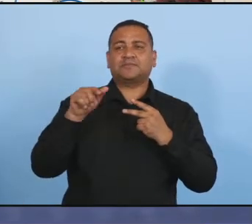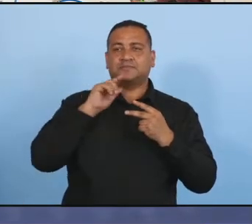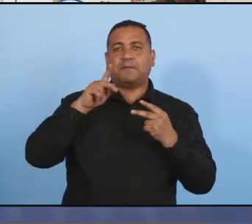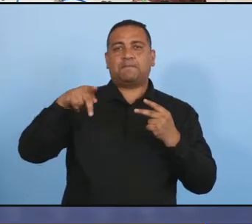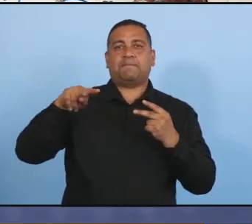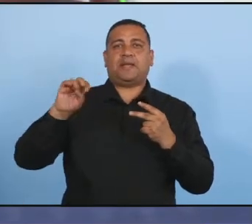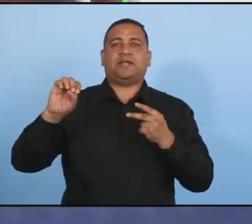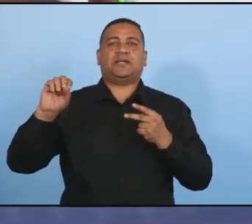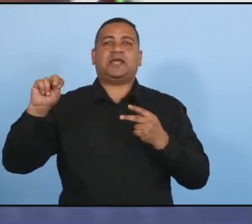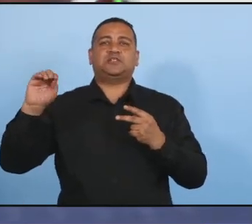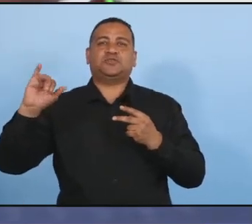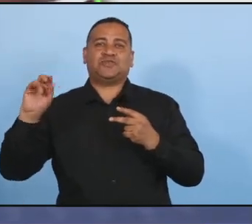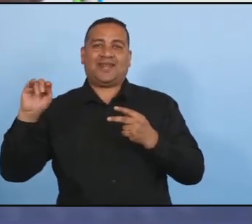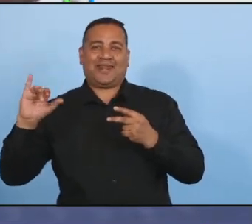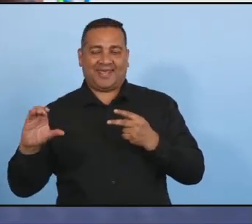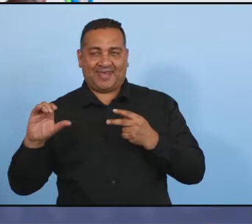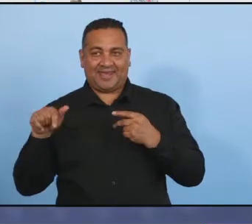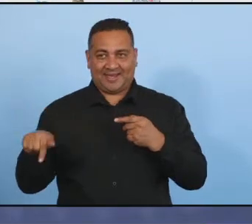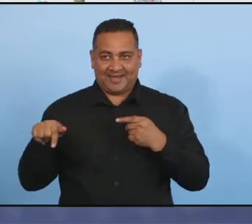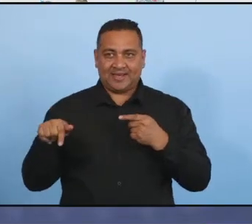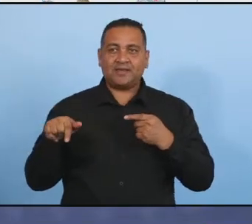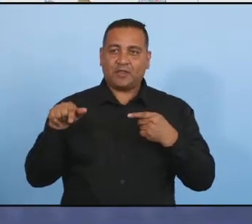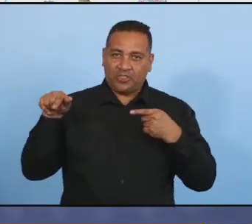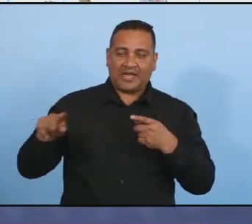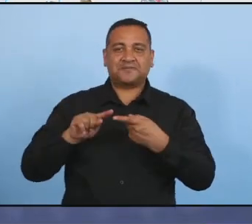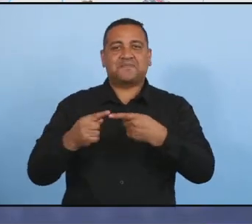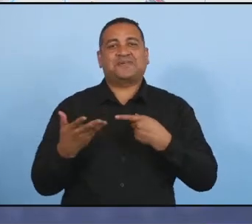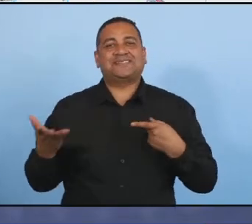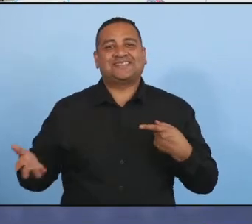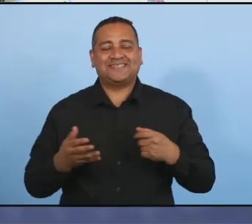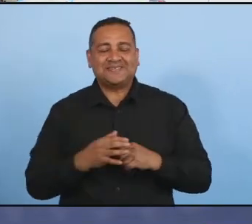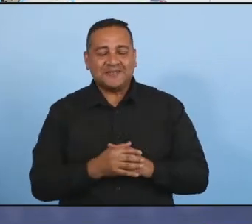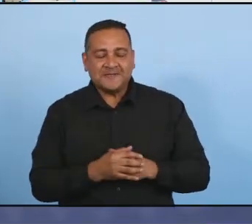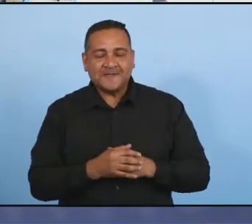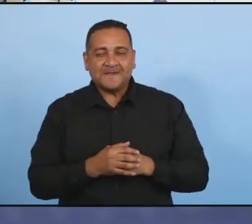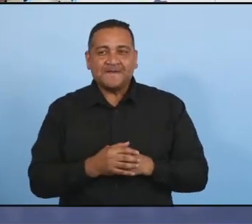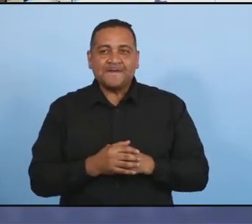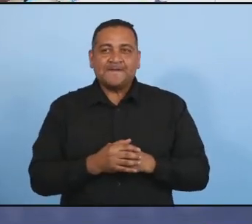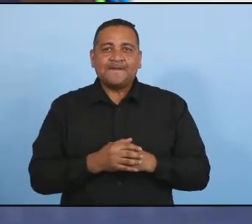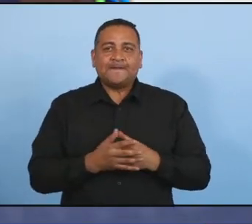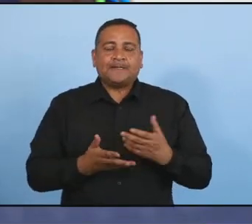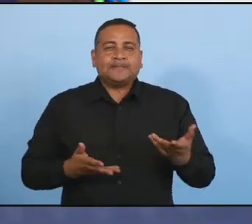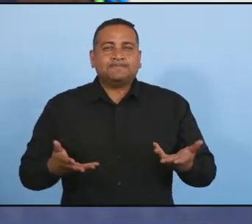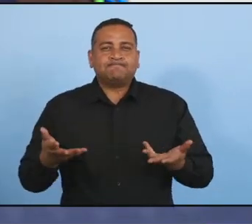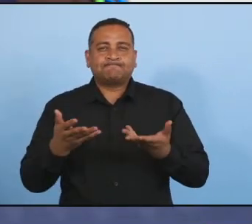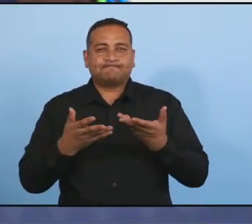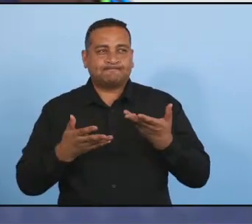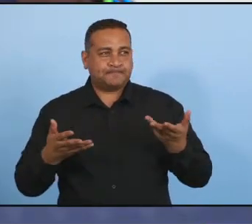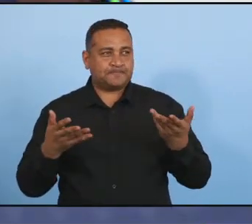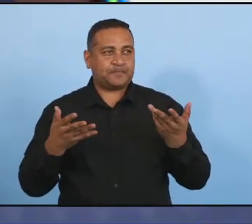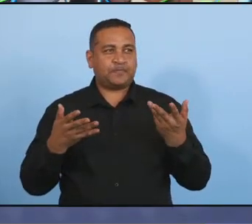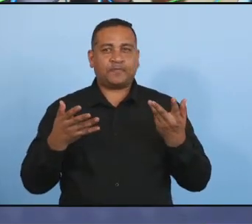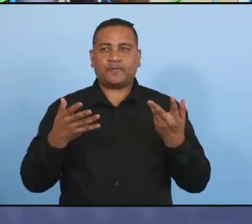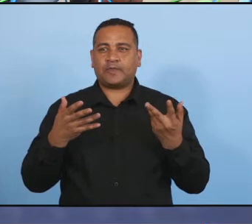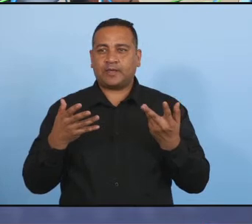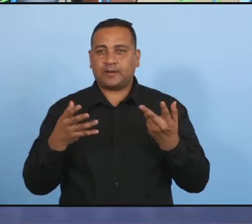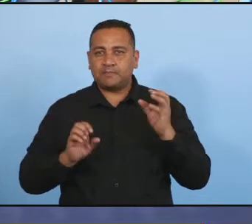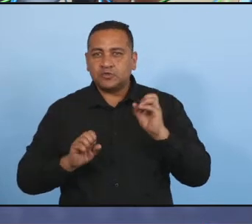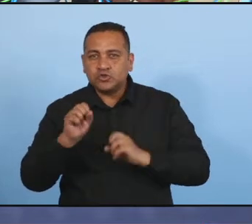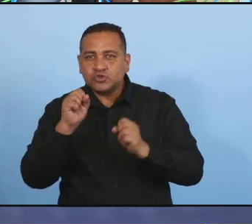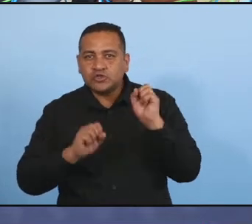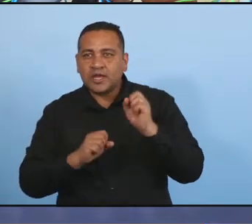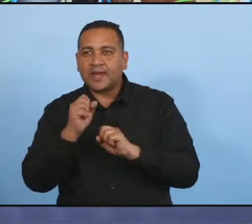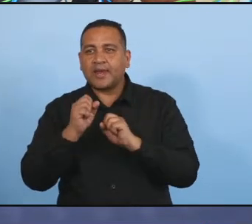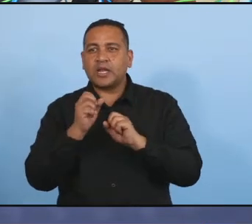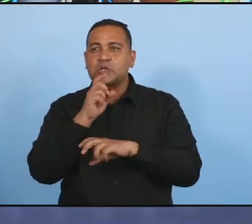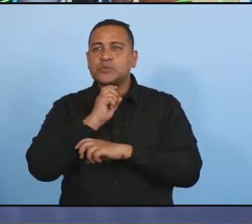Minus 1 point You for me. gave I her two told you, there on the Dougal, you're screen. good at this. And that is all the machinery you guys kind of use just to... Those are some